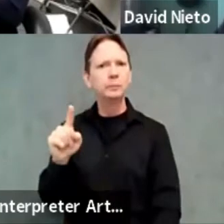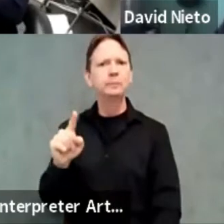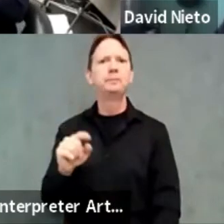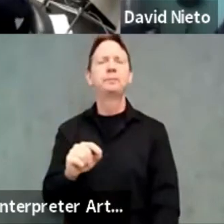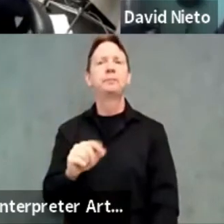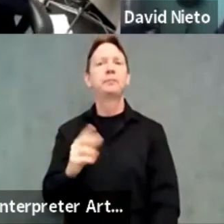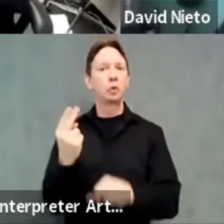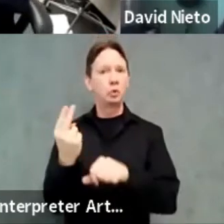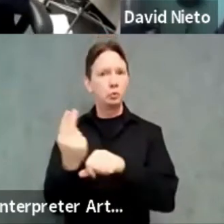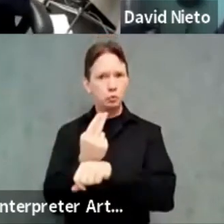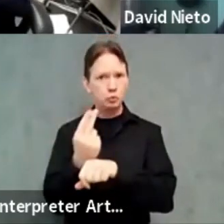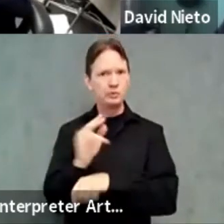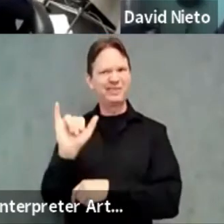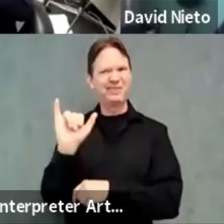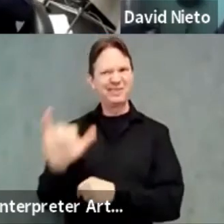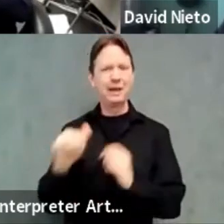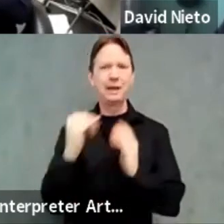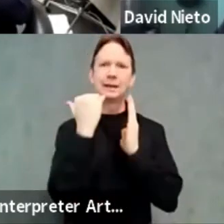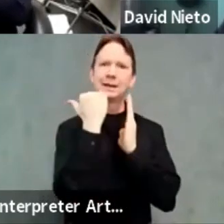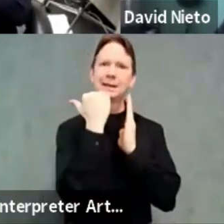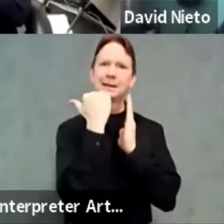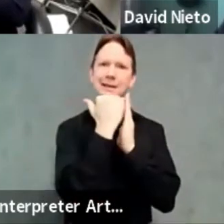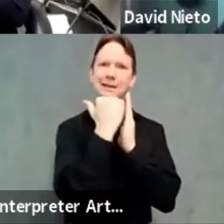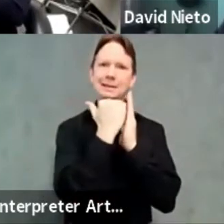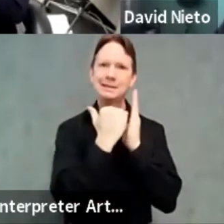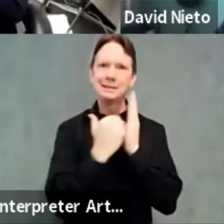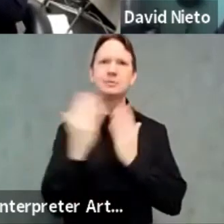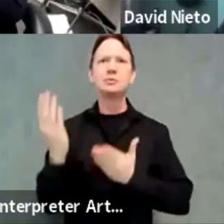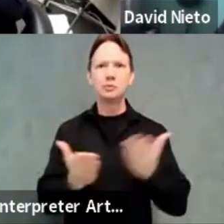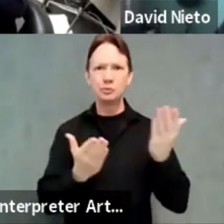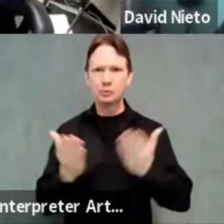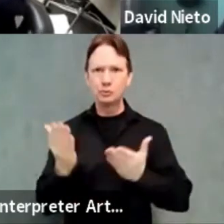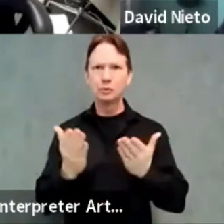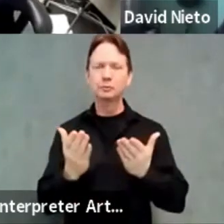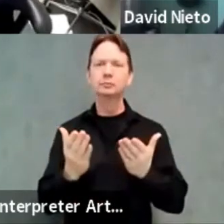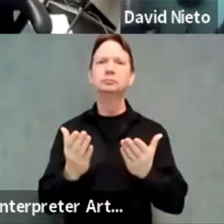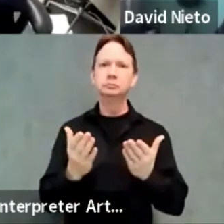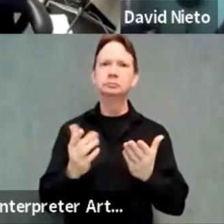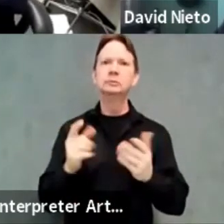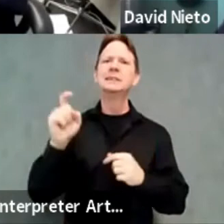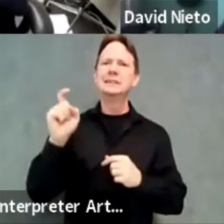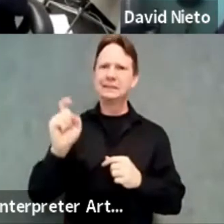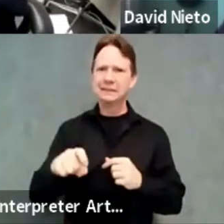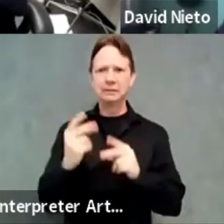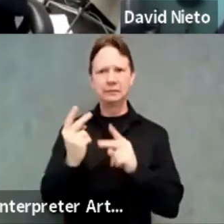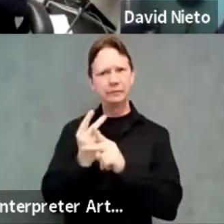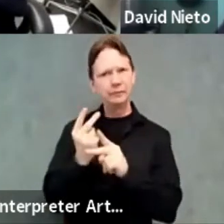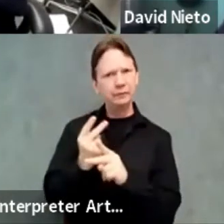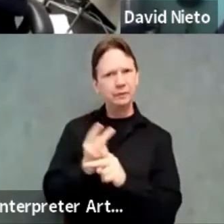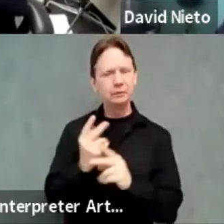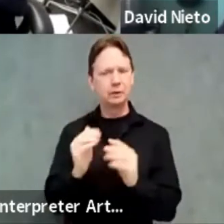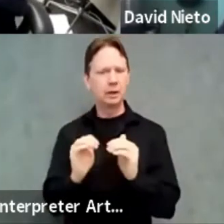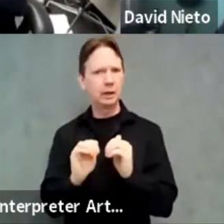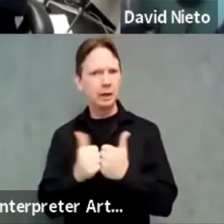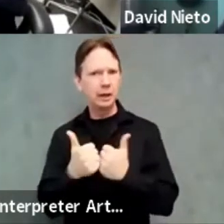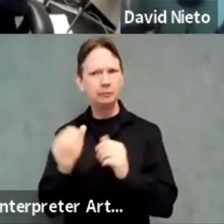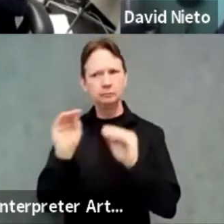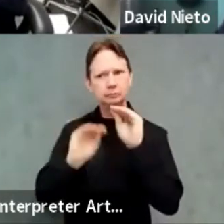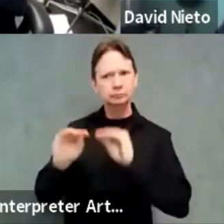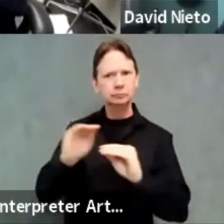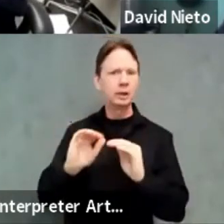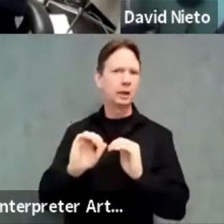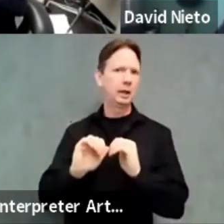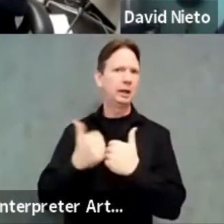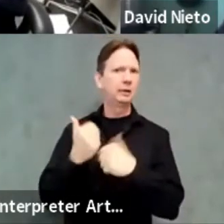important to figure out a way to work on that early on so that you're not